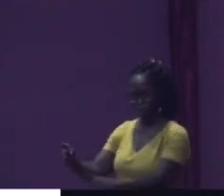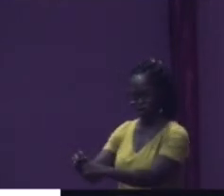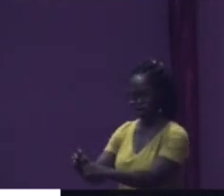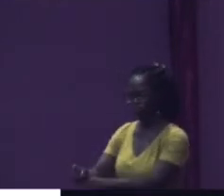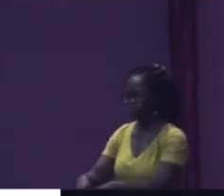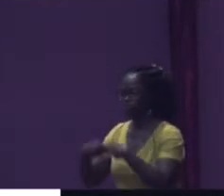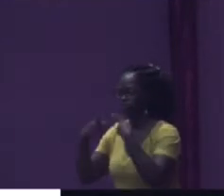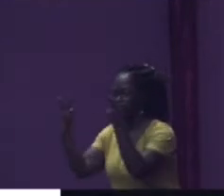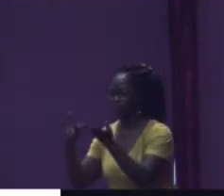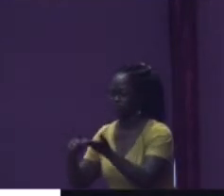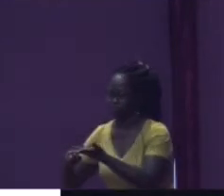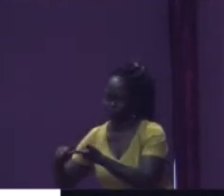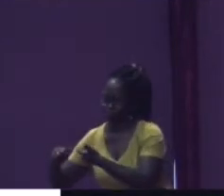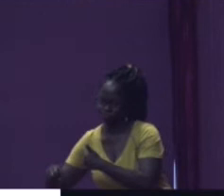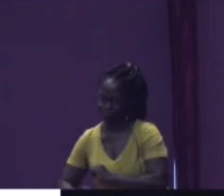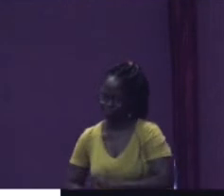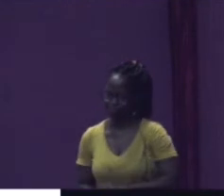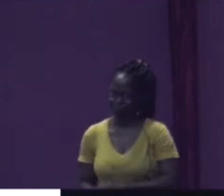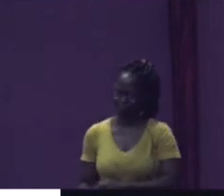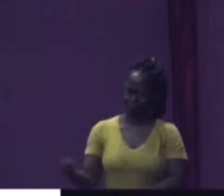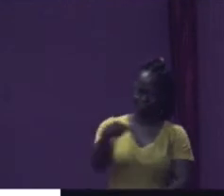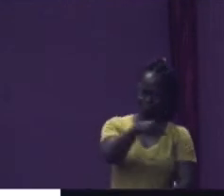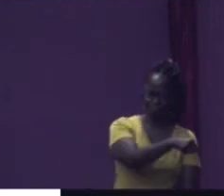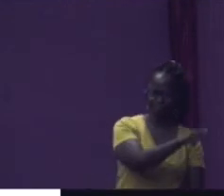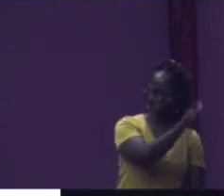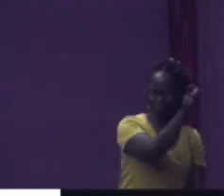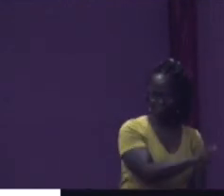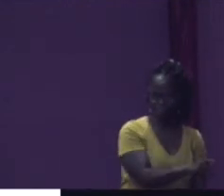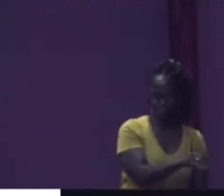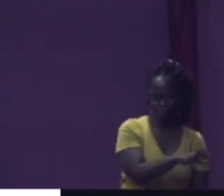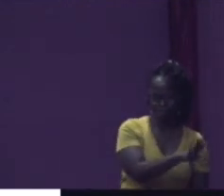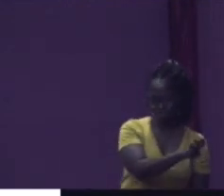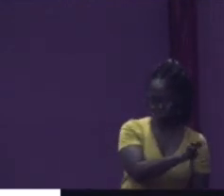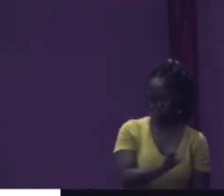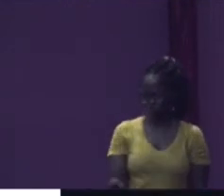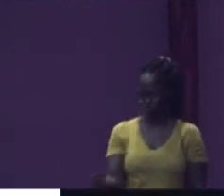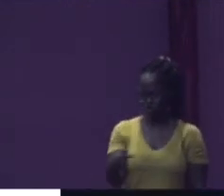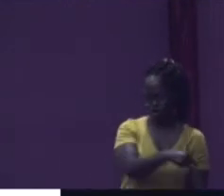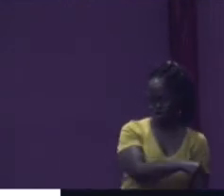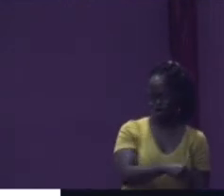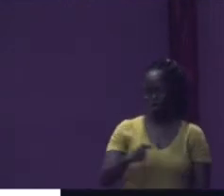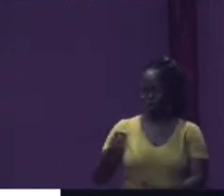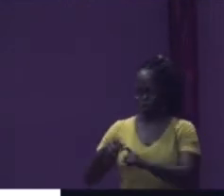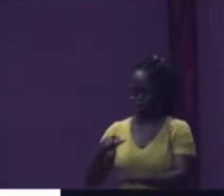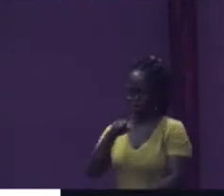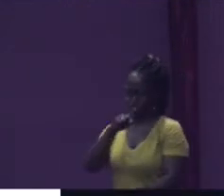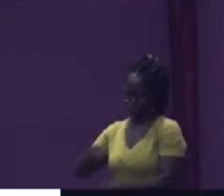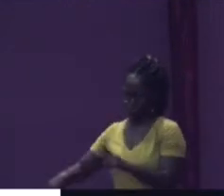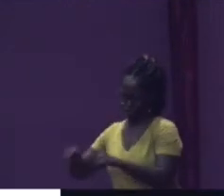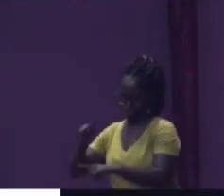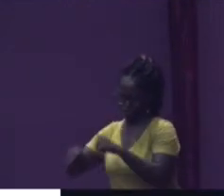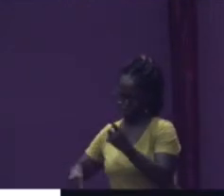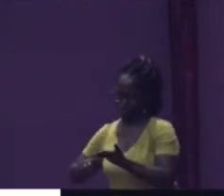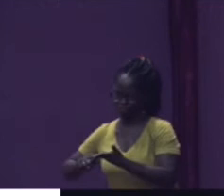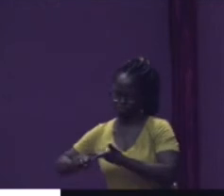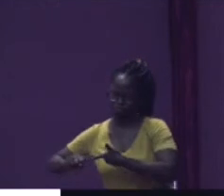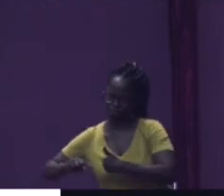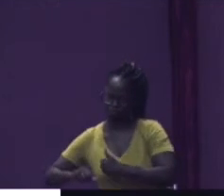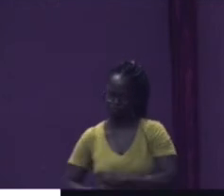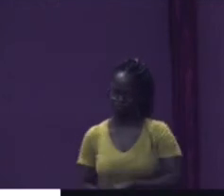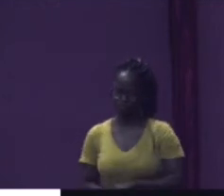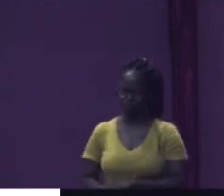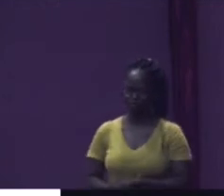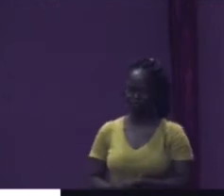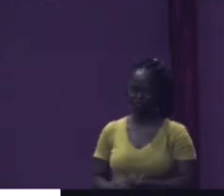and such. The doctor prohibits such and such. I mean, these aren't things that we are